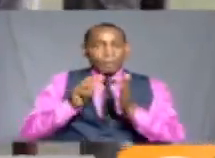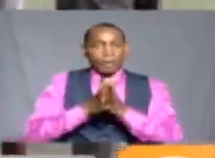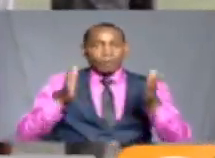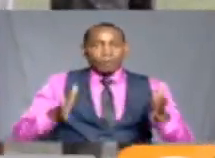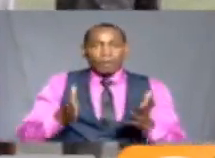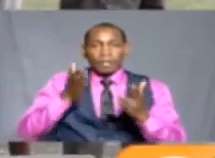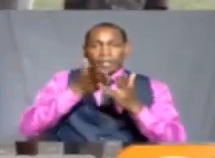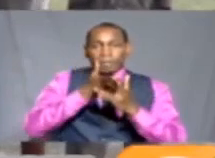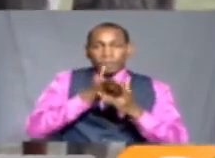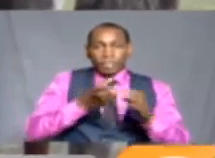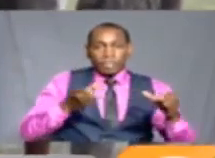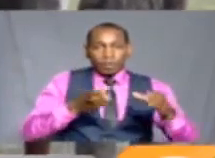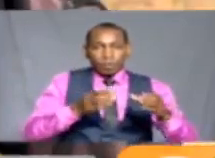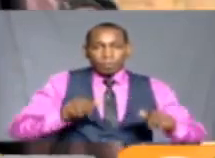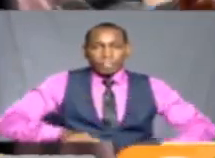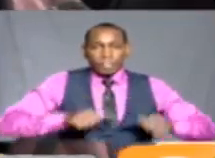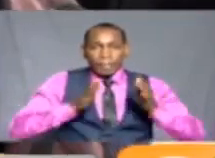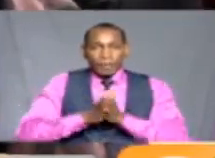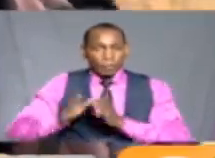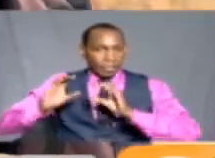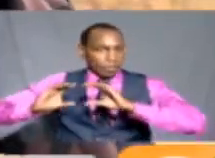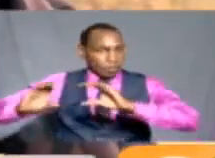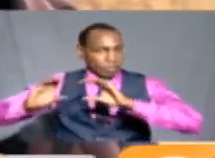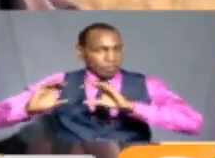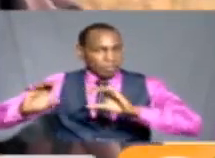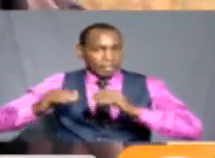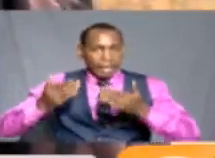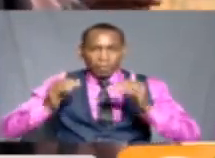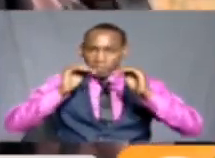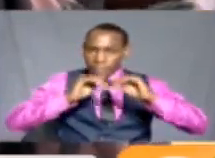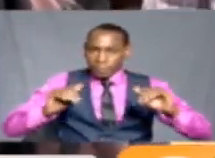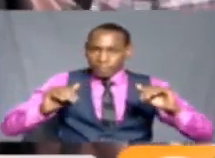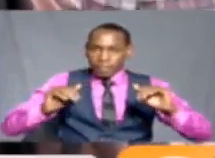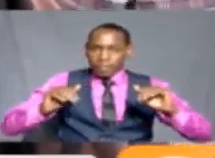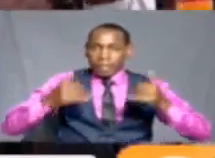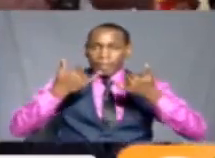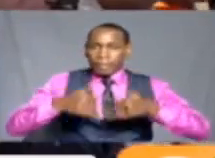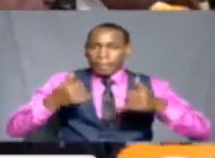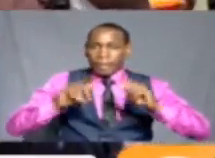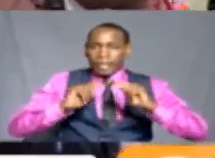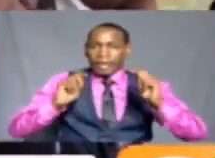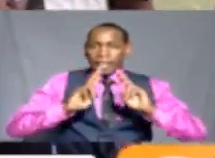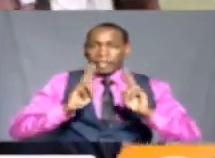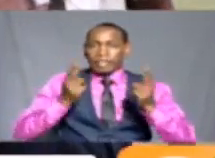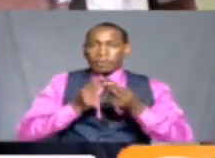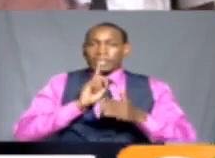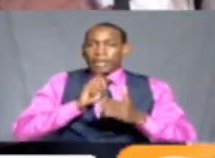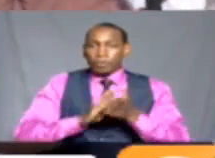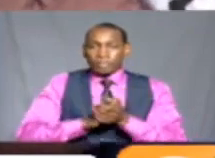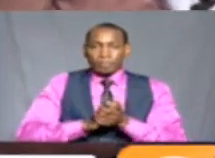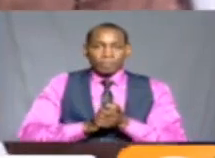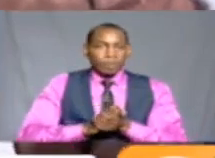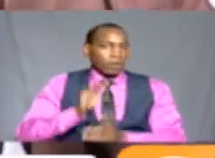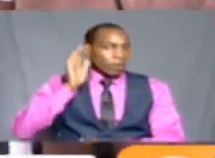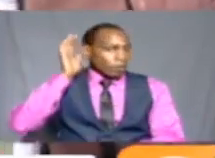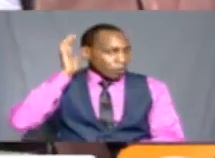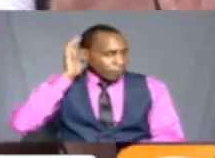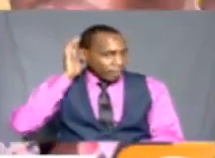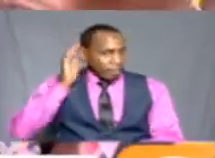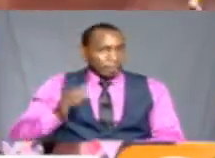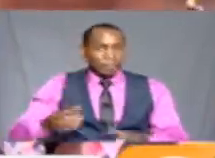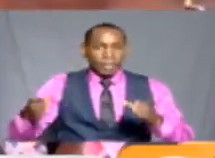club chairman Bernard Musomi and the coach Melis Medo, causing a rift in the playing unit. The players say they will only listen to the club